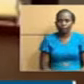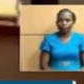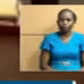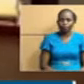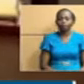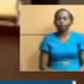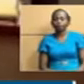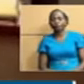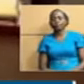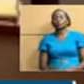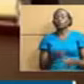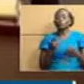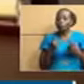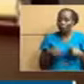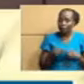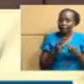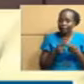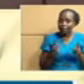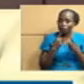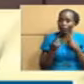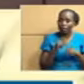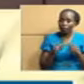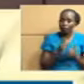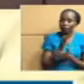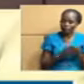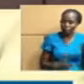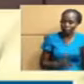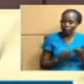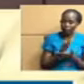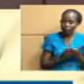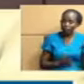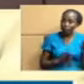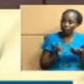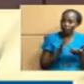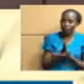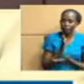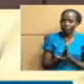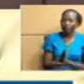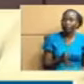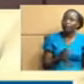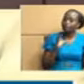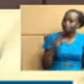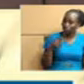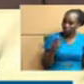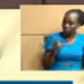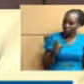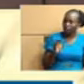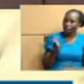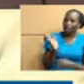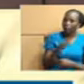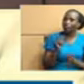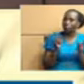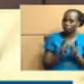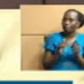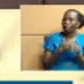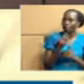Patrick. We need to start talking about some of these realities. Thank you, Patrick. Charles. Yes. Patrick, can I come back to you shortly